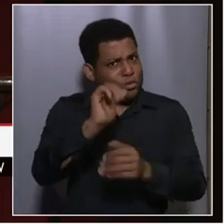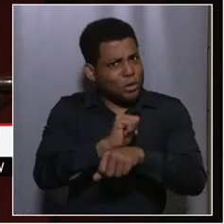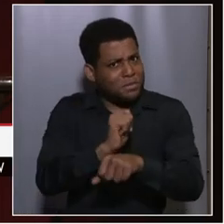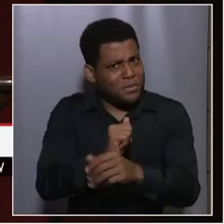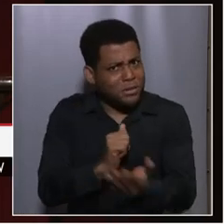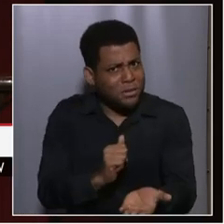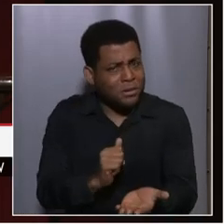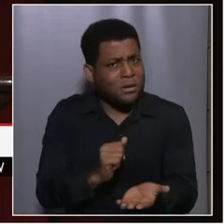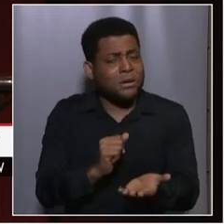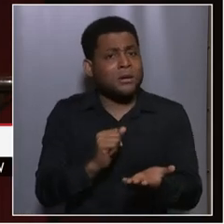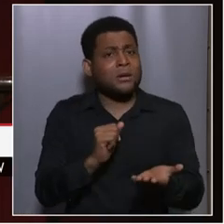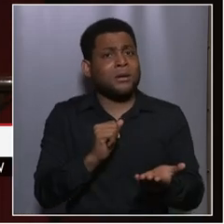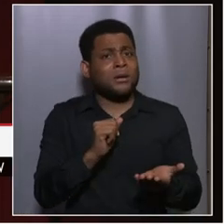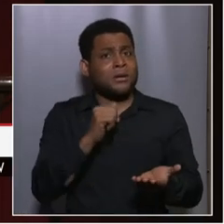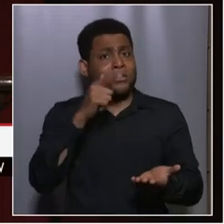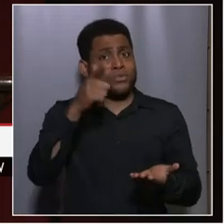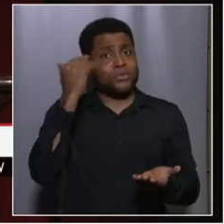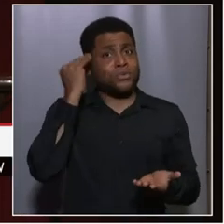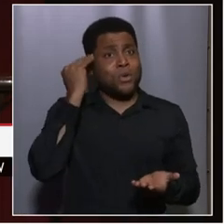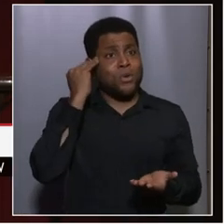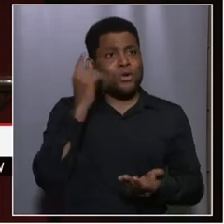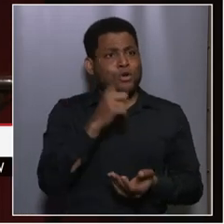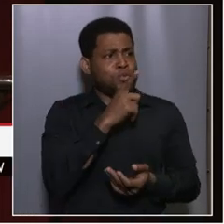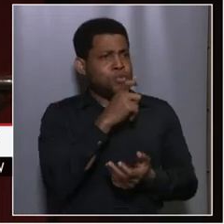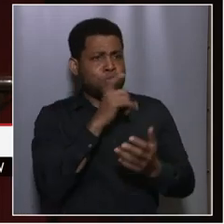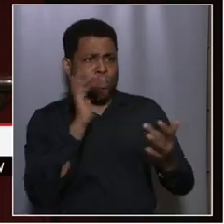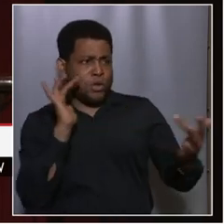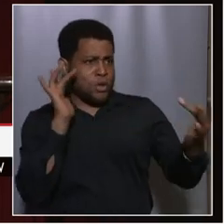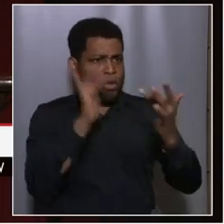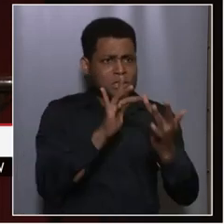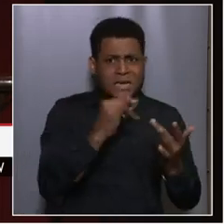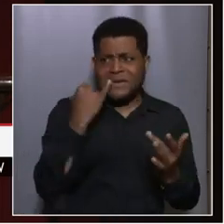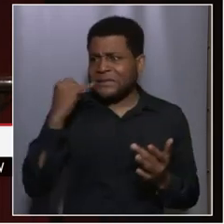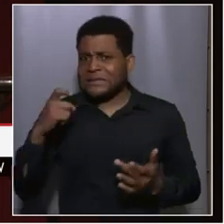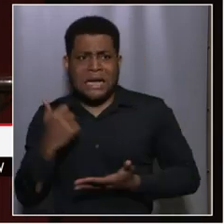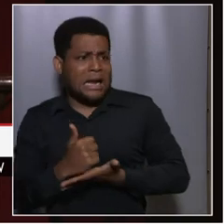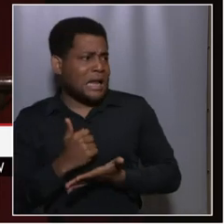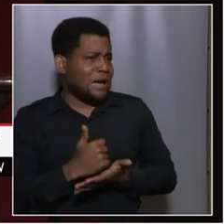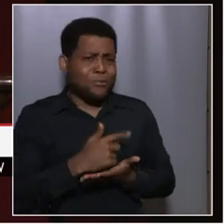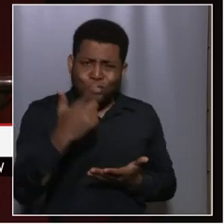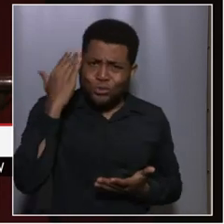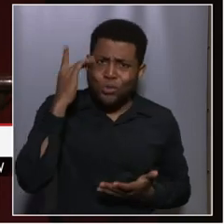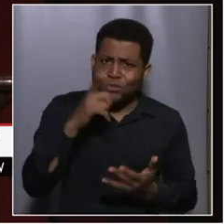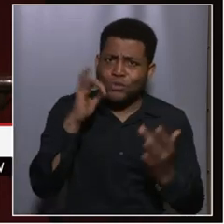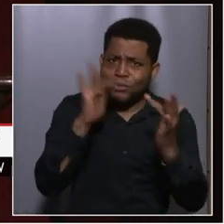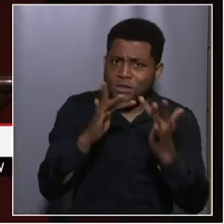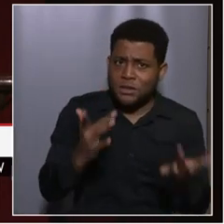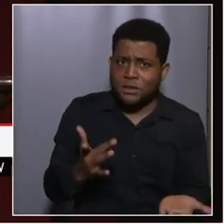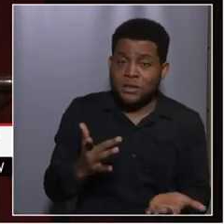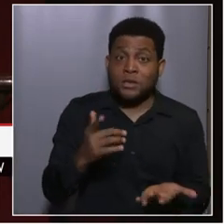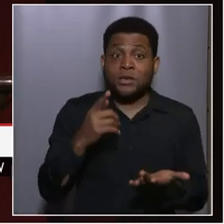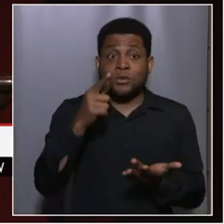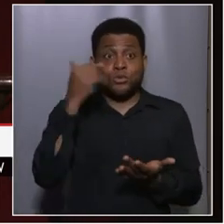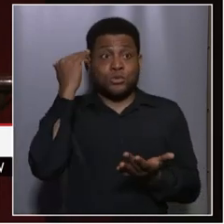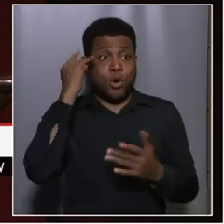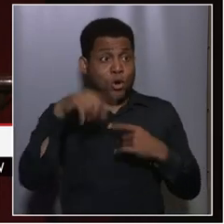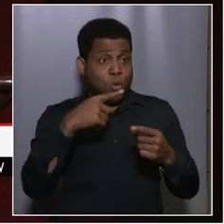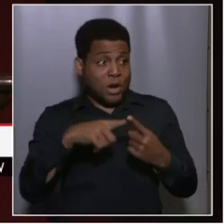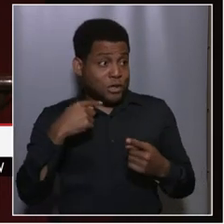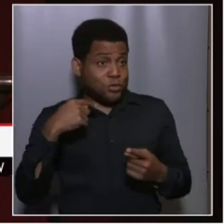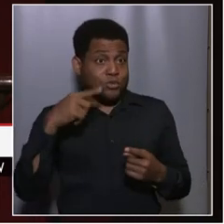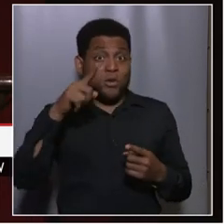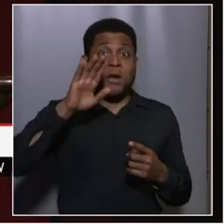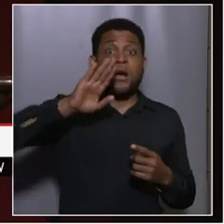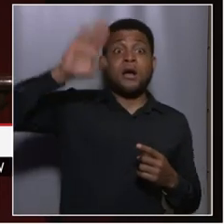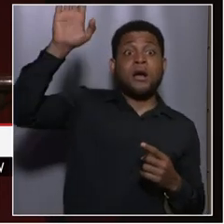and that you know who to call when you need help. You know when to sound the alarm to say, if